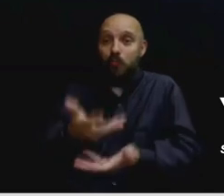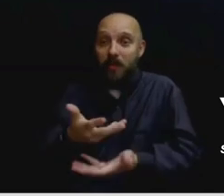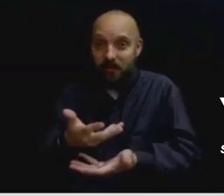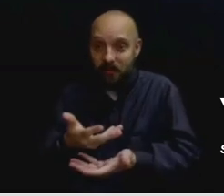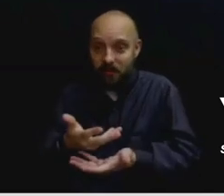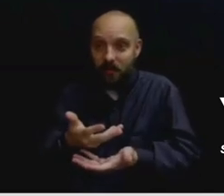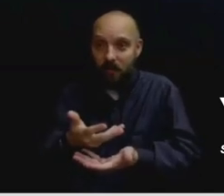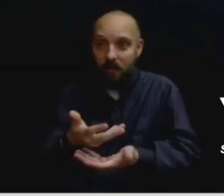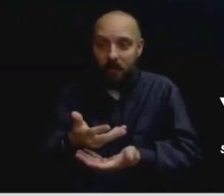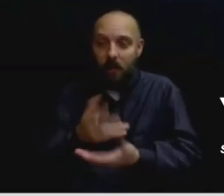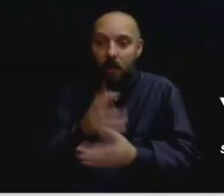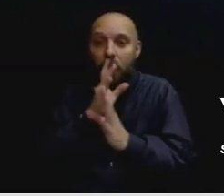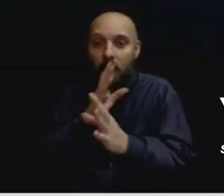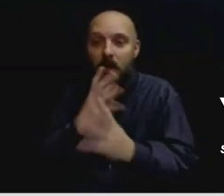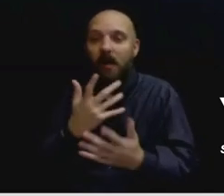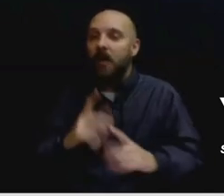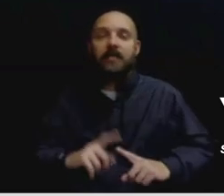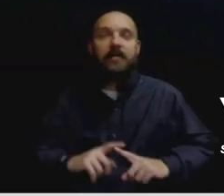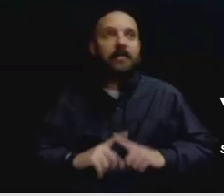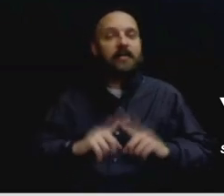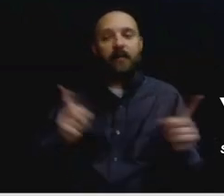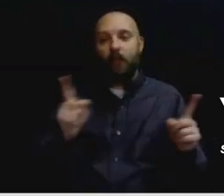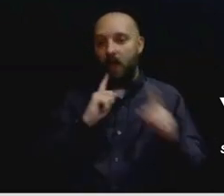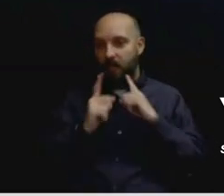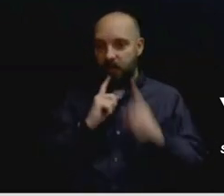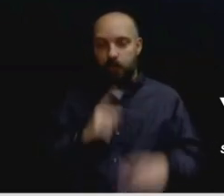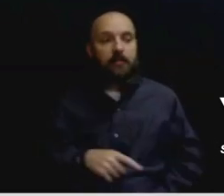a totally different conversation. Absolutely.